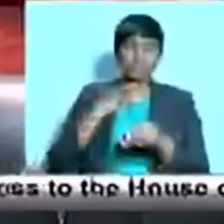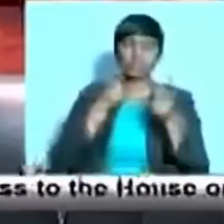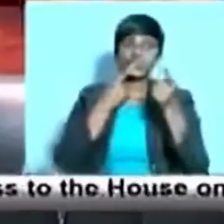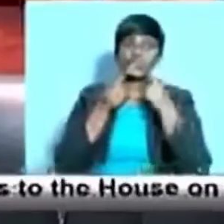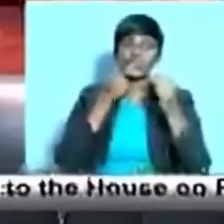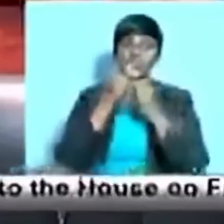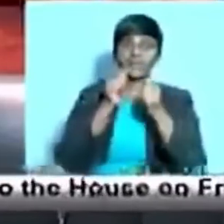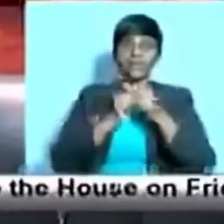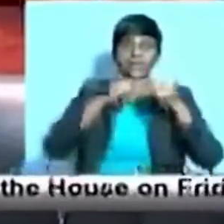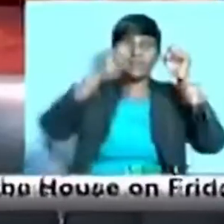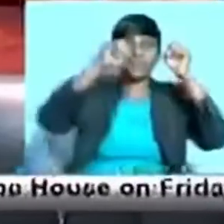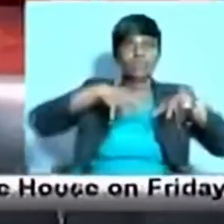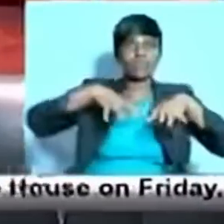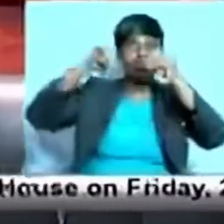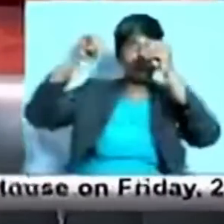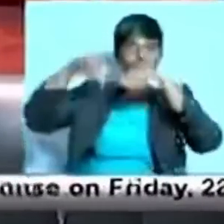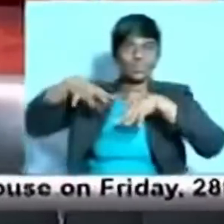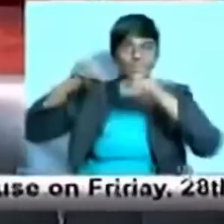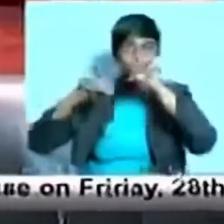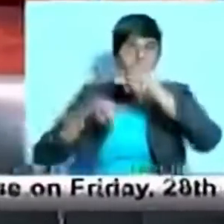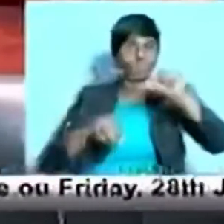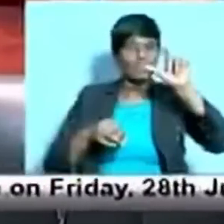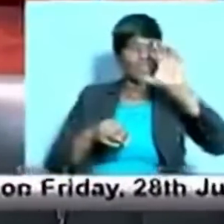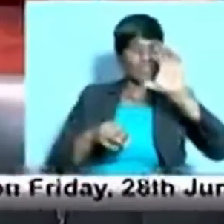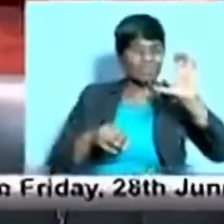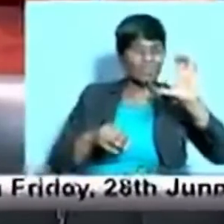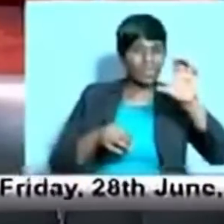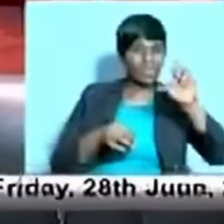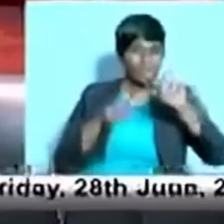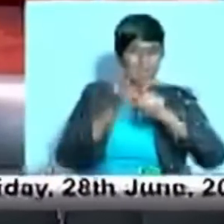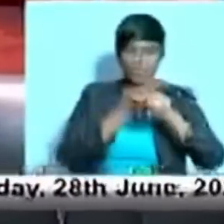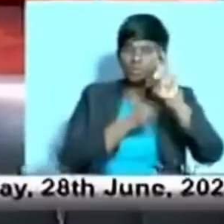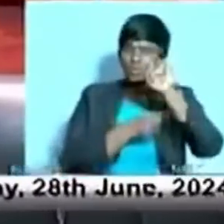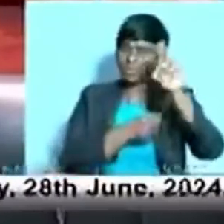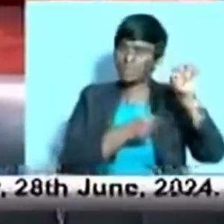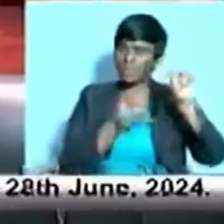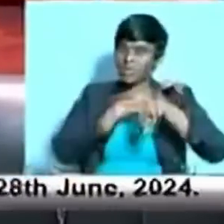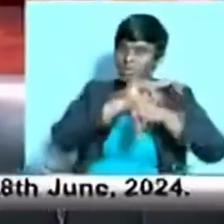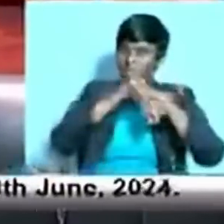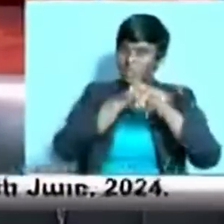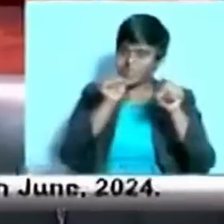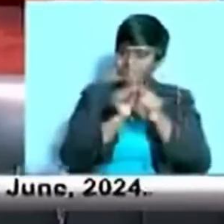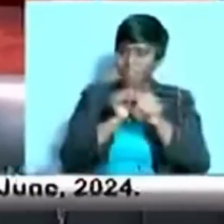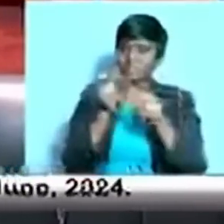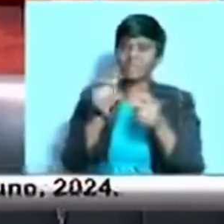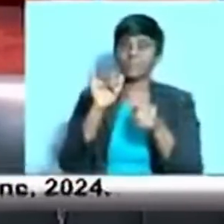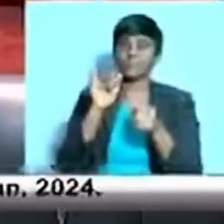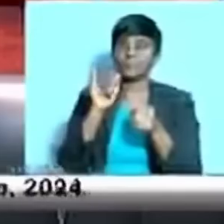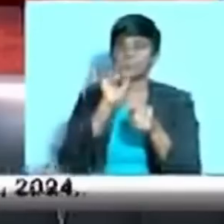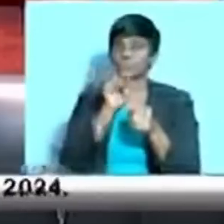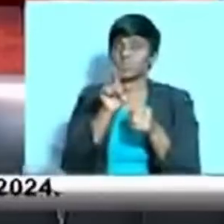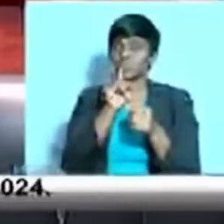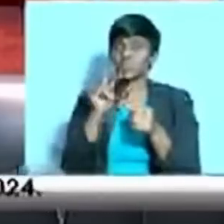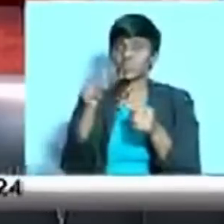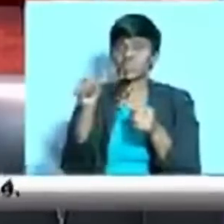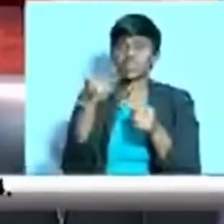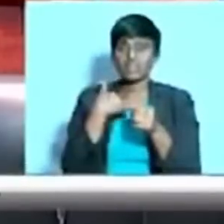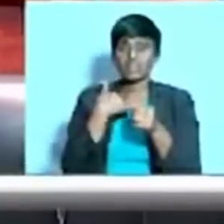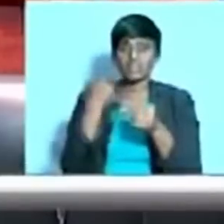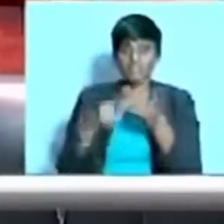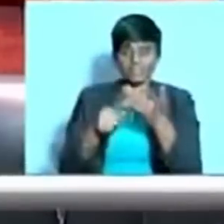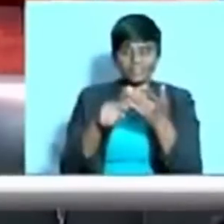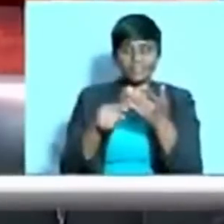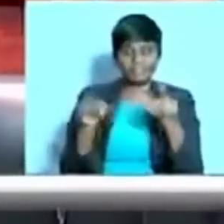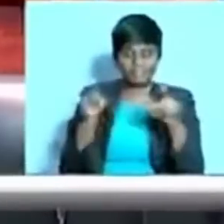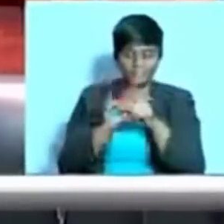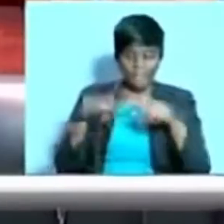shedding Luapula for 22 hours and referred to the fact that there are